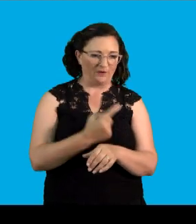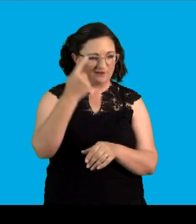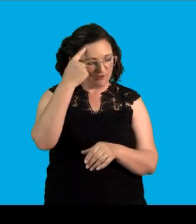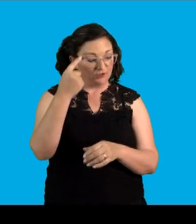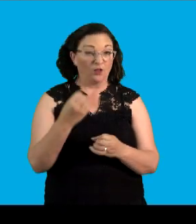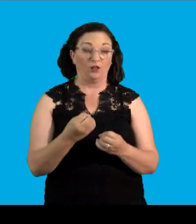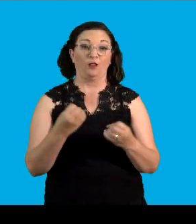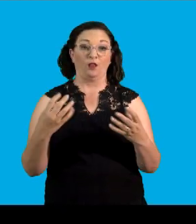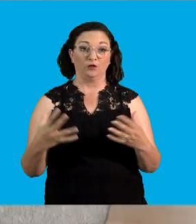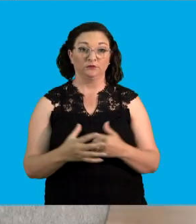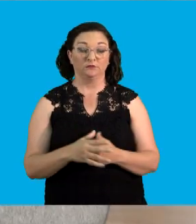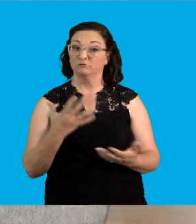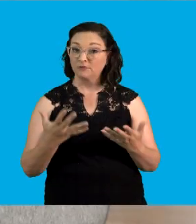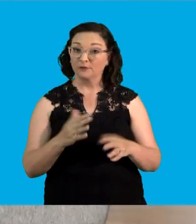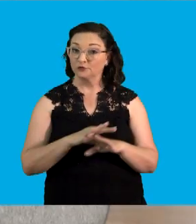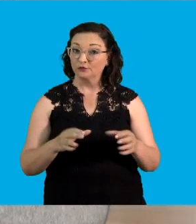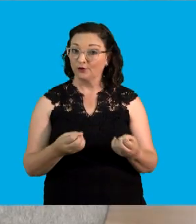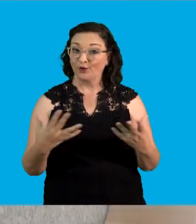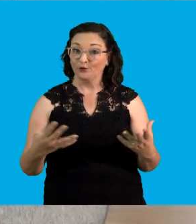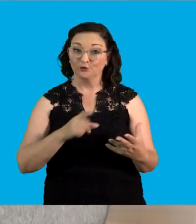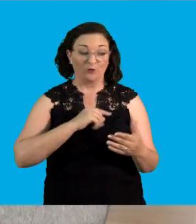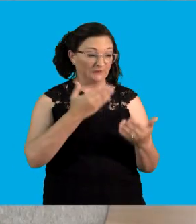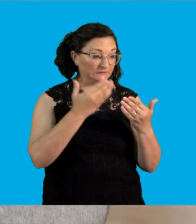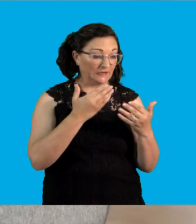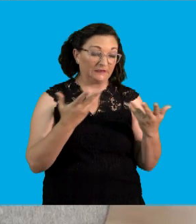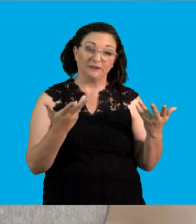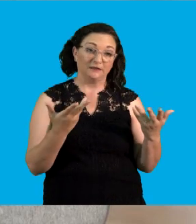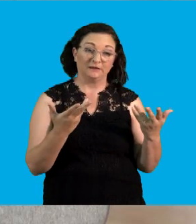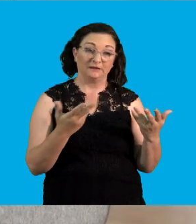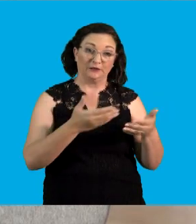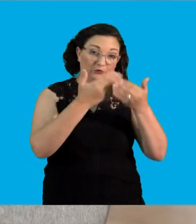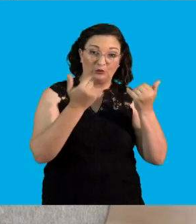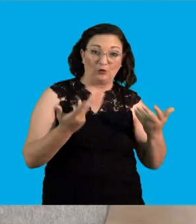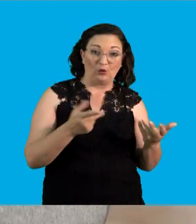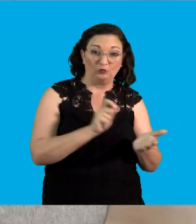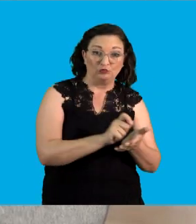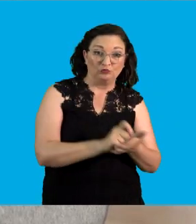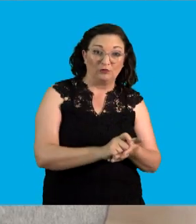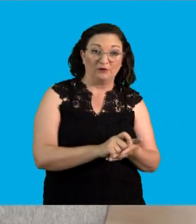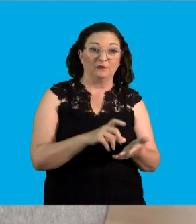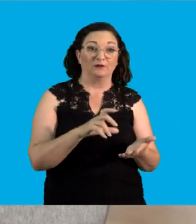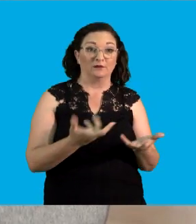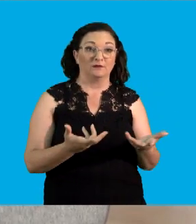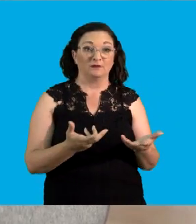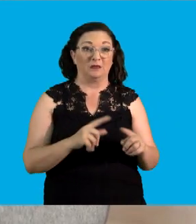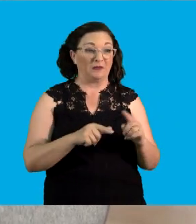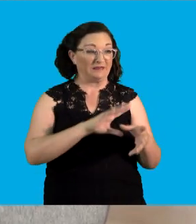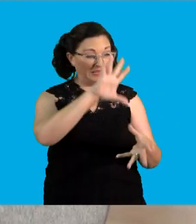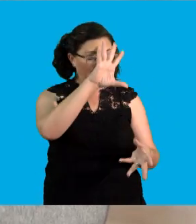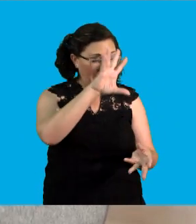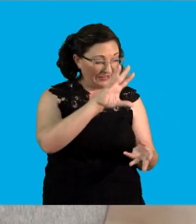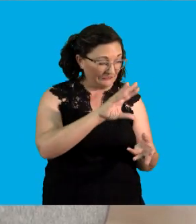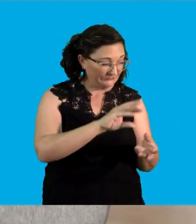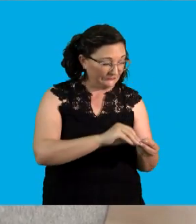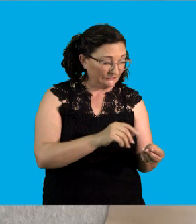lot, but it might not be a lot if you did not study or if you don't know what you are writing. Say, for example, you decide to answer everything in the question